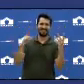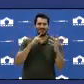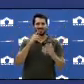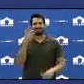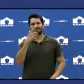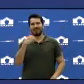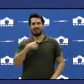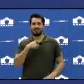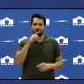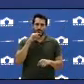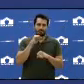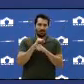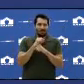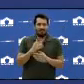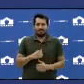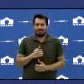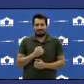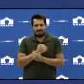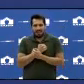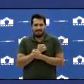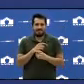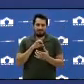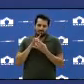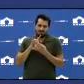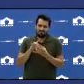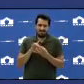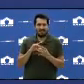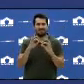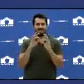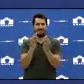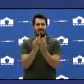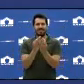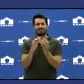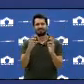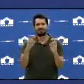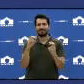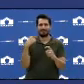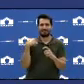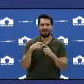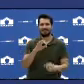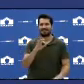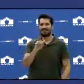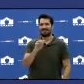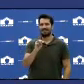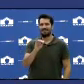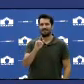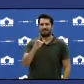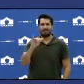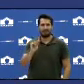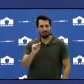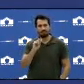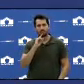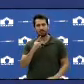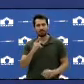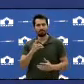how much I feel in terms of part of this familia. And I thank you all for welcoming me and embracing me